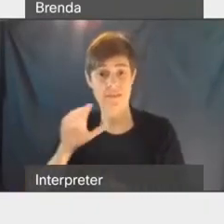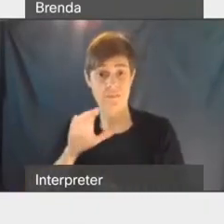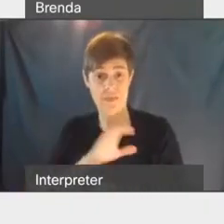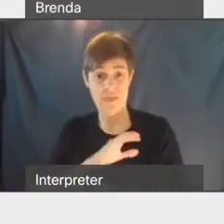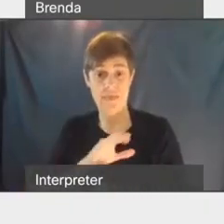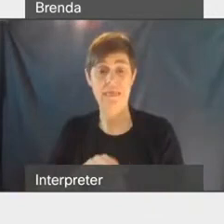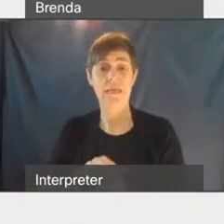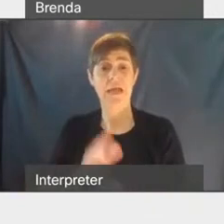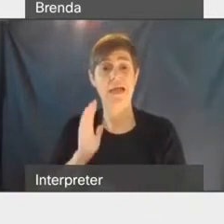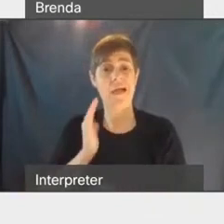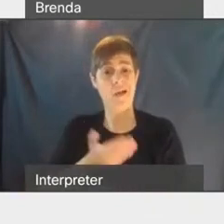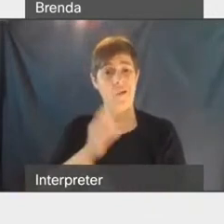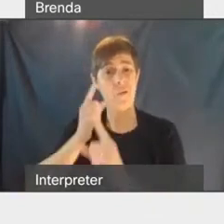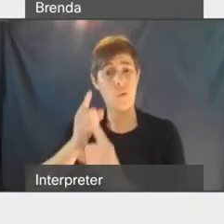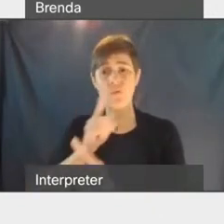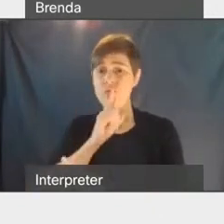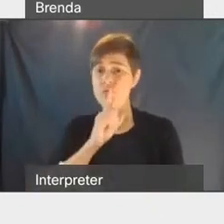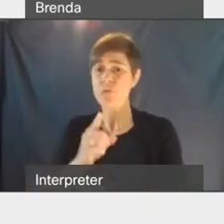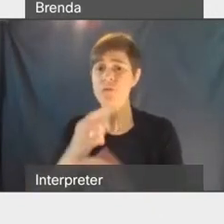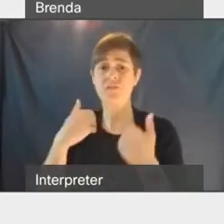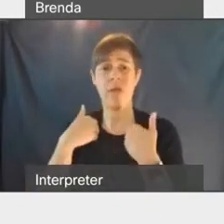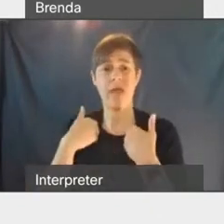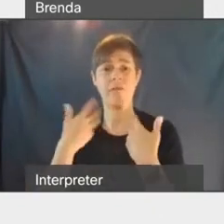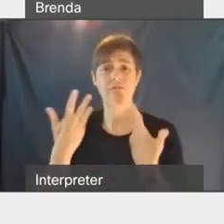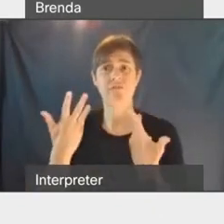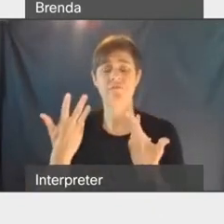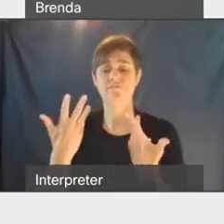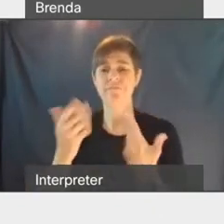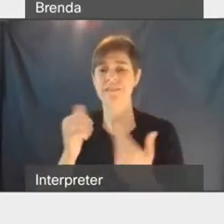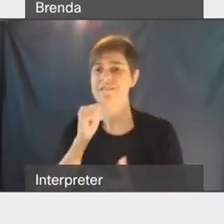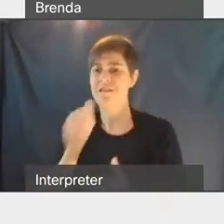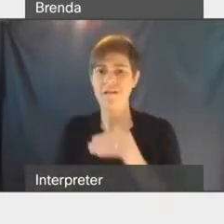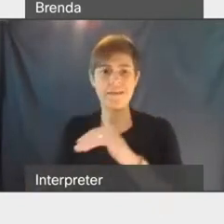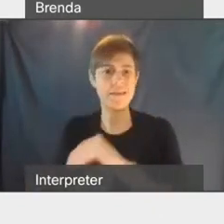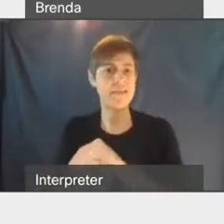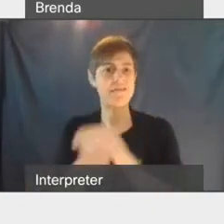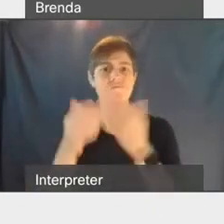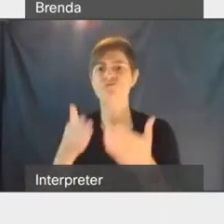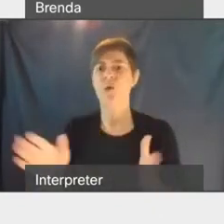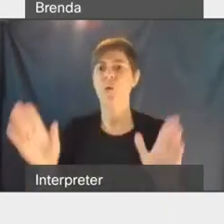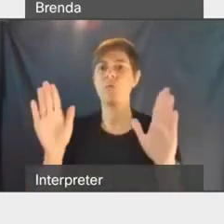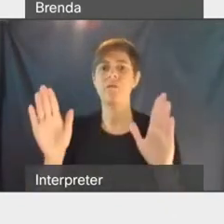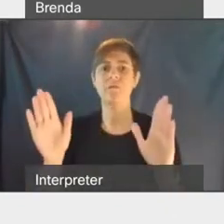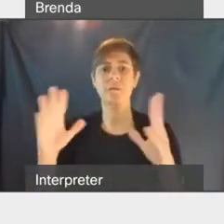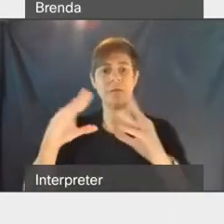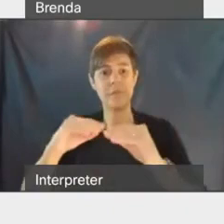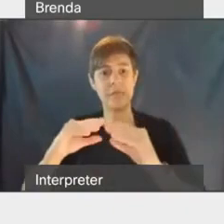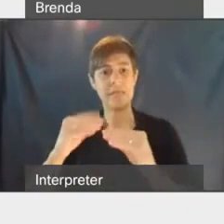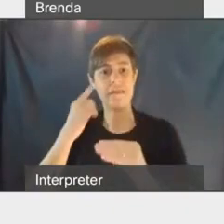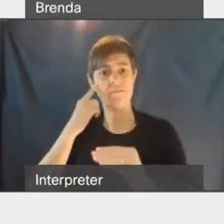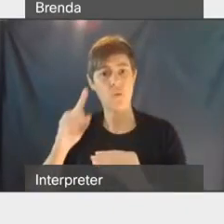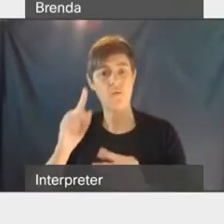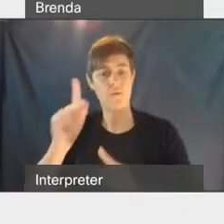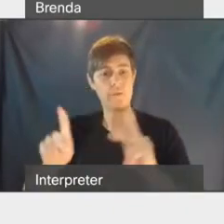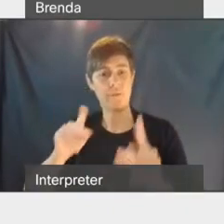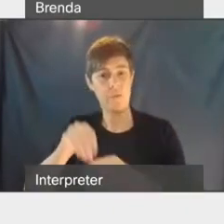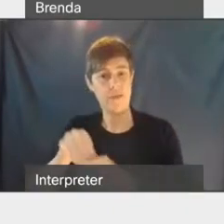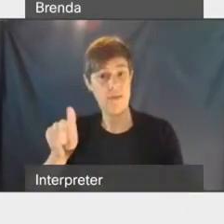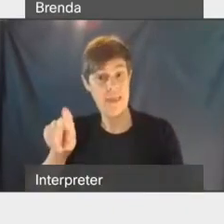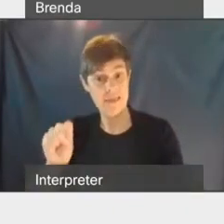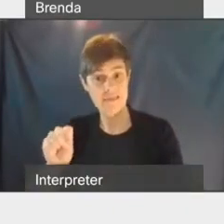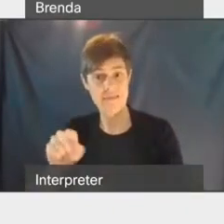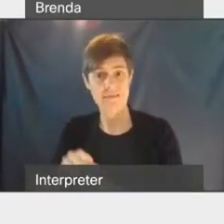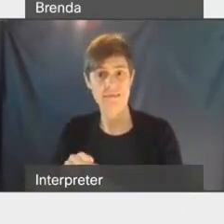truly have open, unencumbered input from the citizens of Kansas and to produce fair and